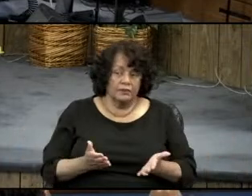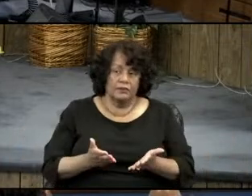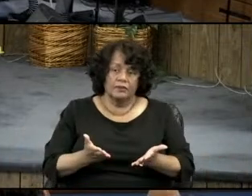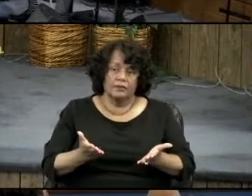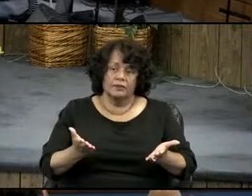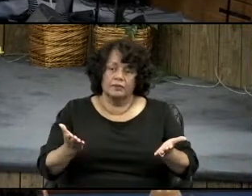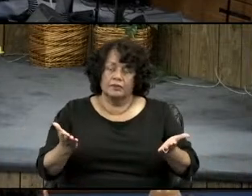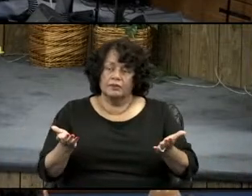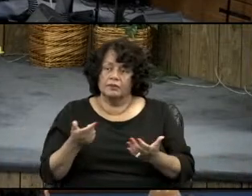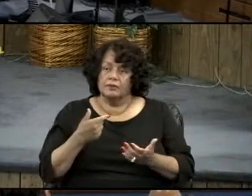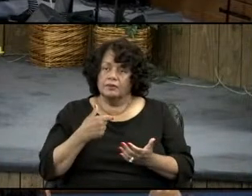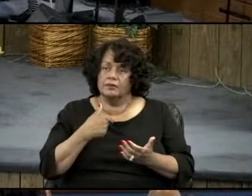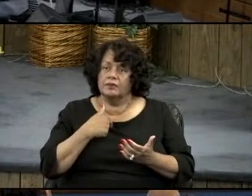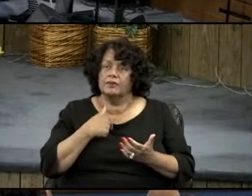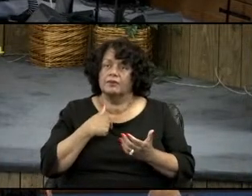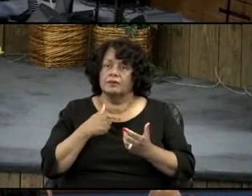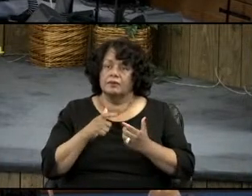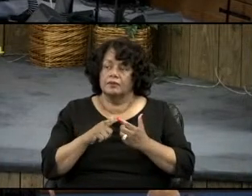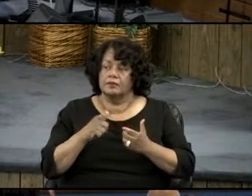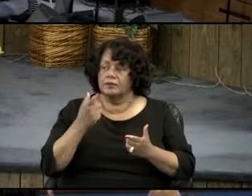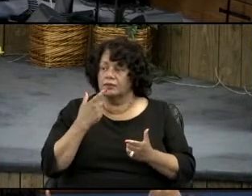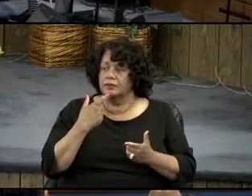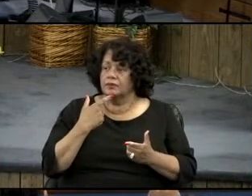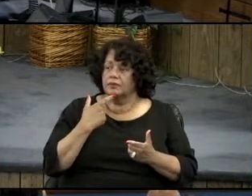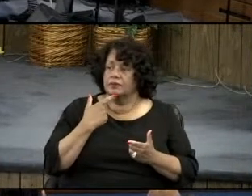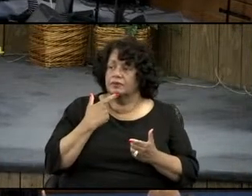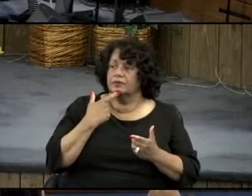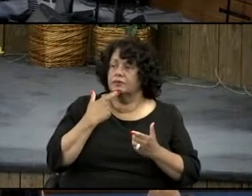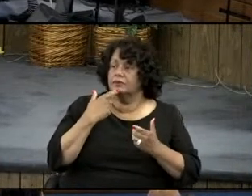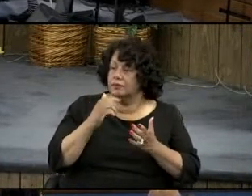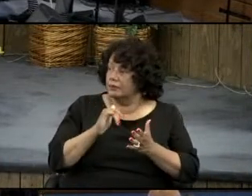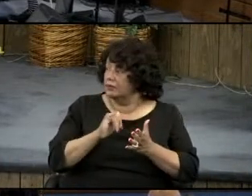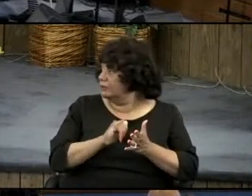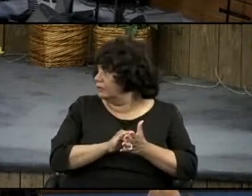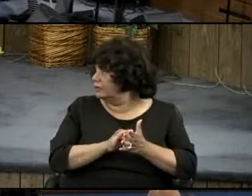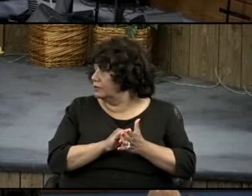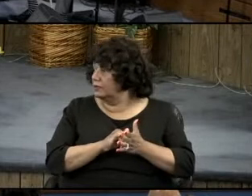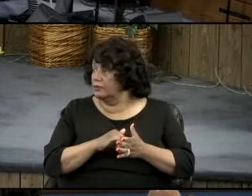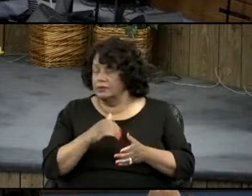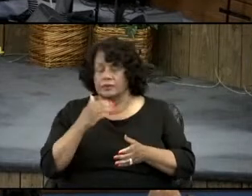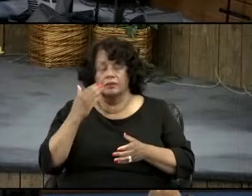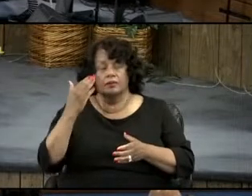Here I am. Here I am to say.